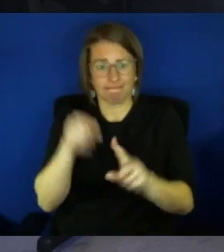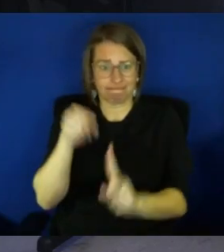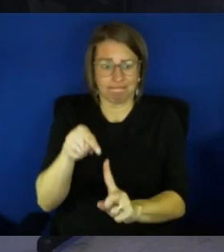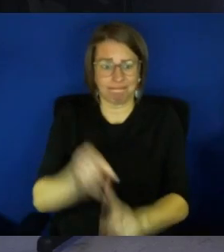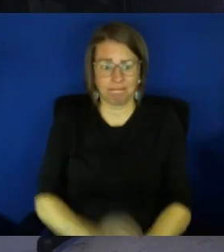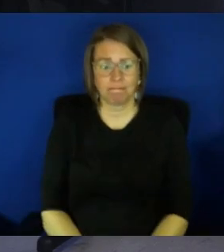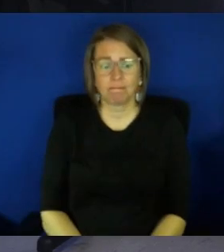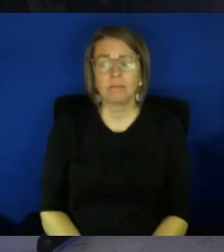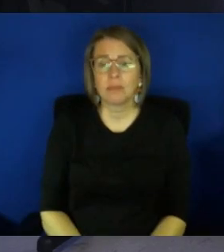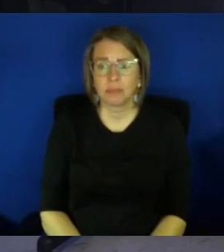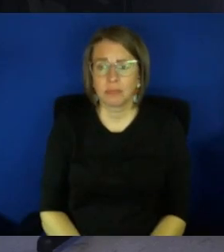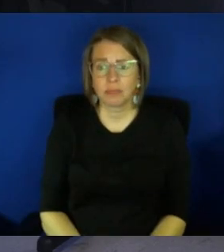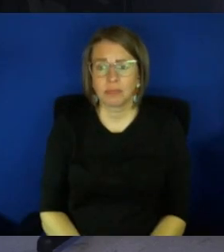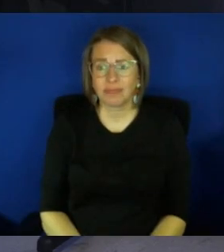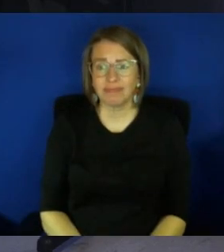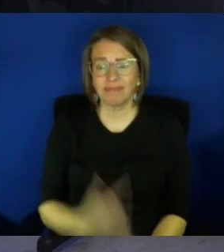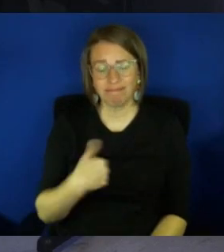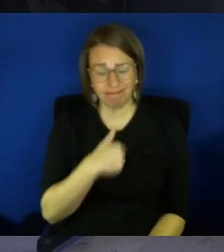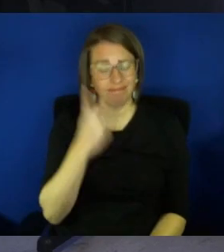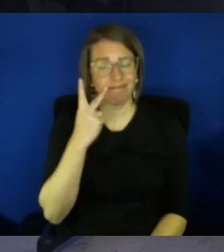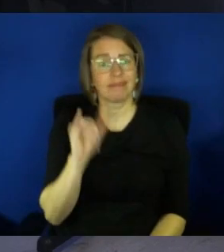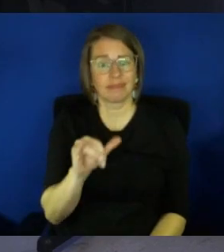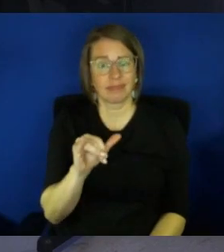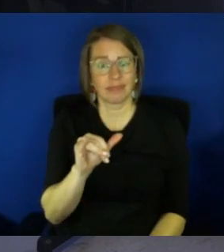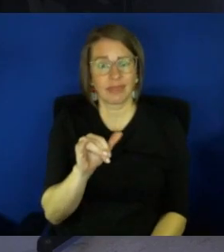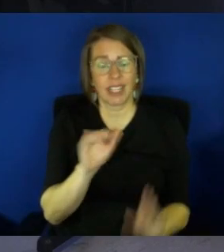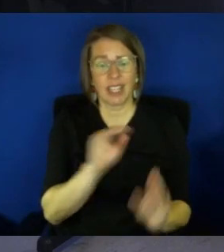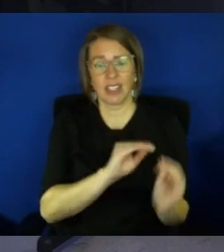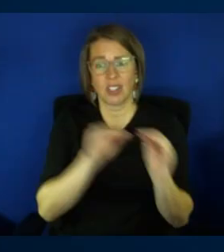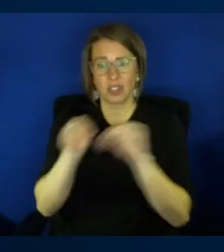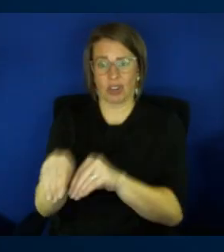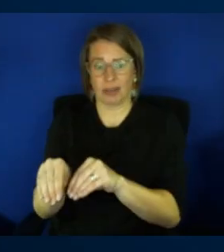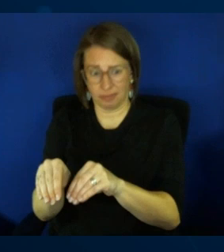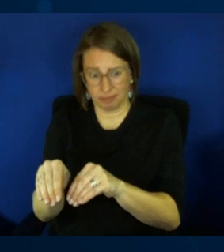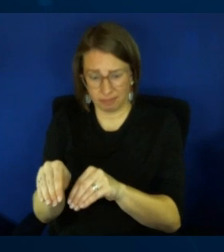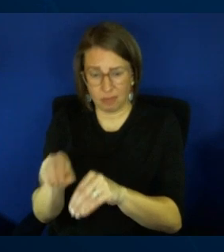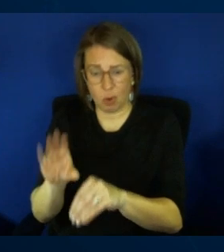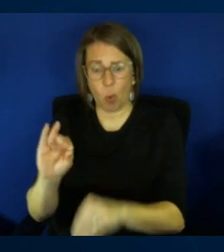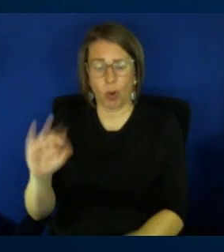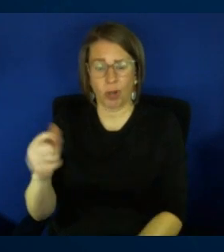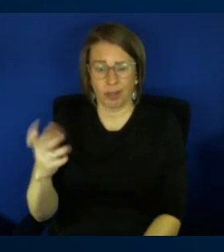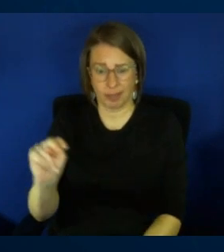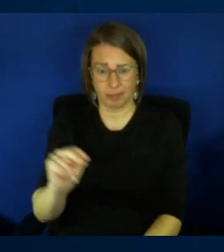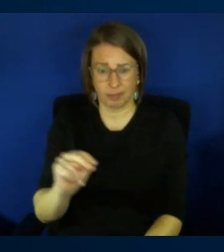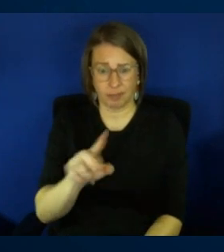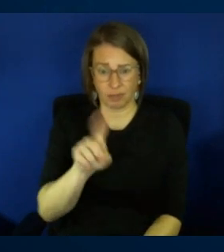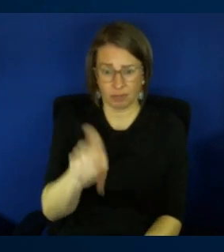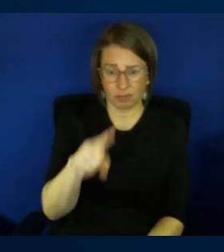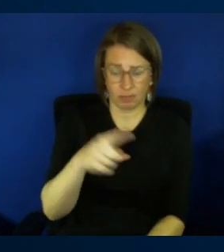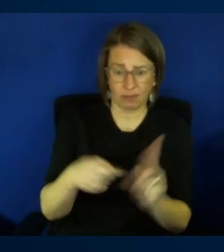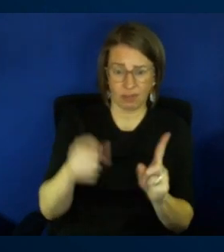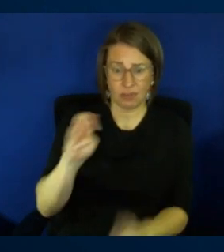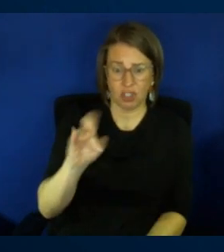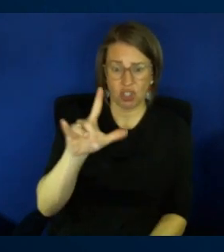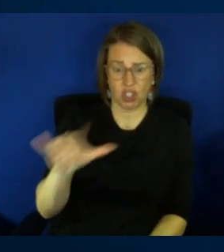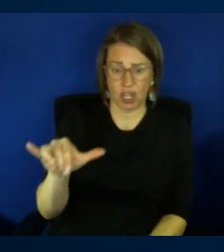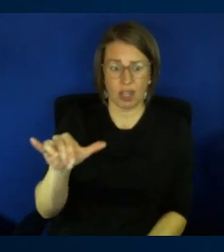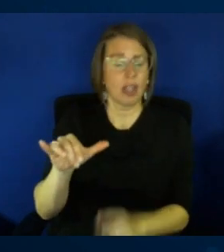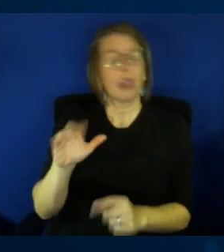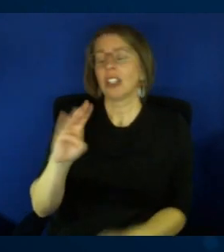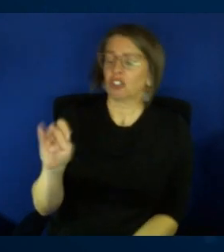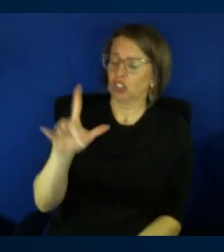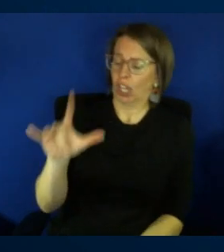in transplanted organs too, that whole ischemia reperfusion injury thing. Okay. We have a question from Jill about COVID. Jill wants to